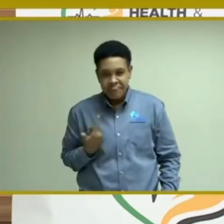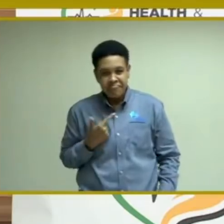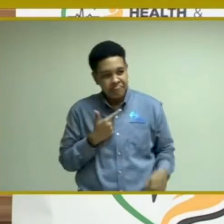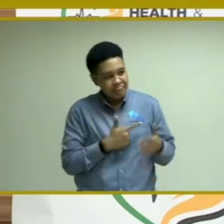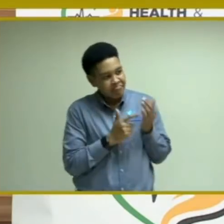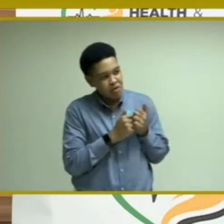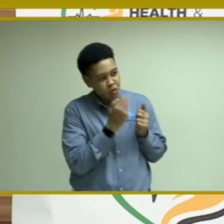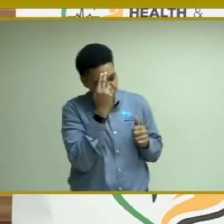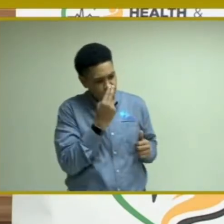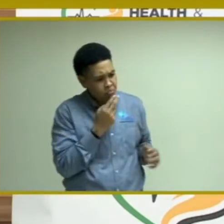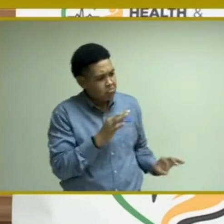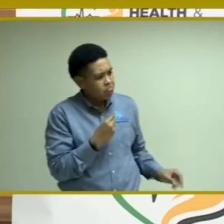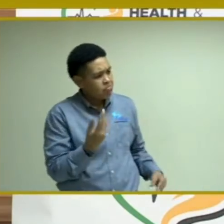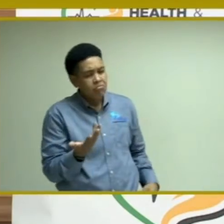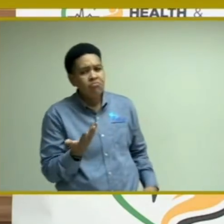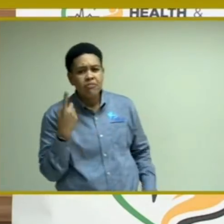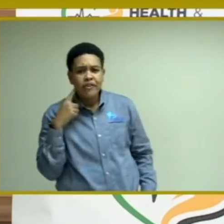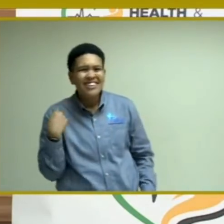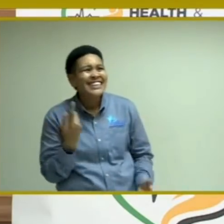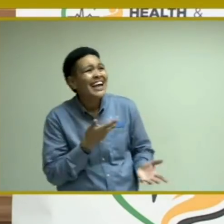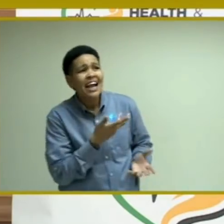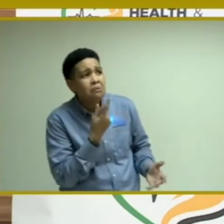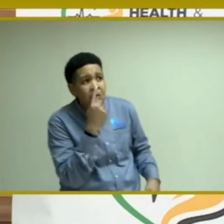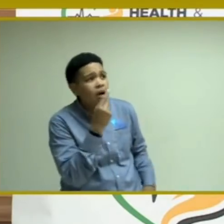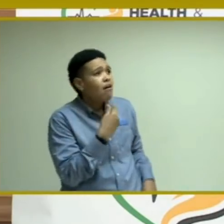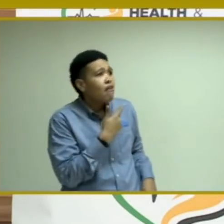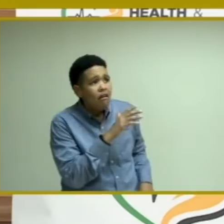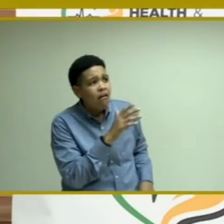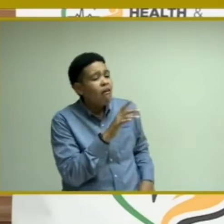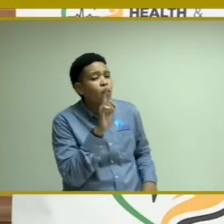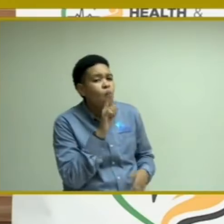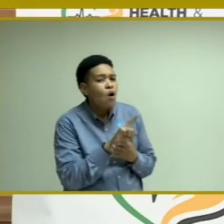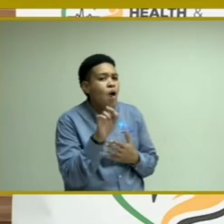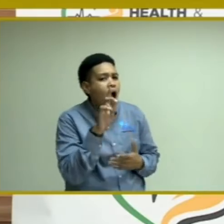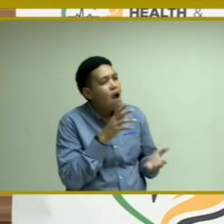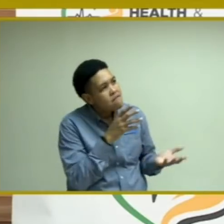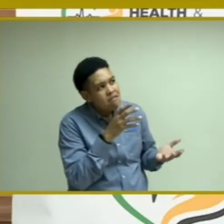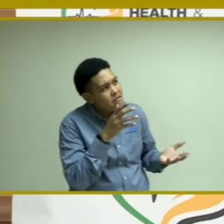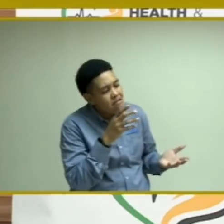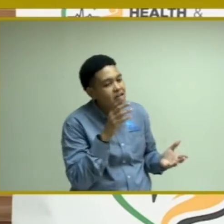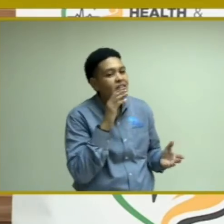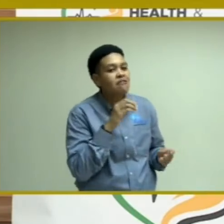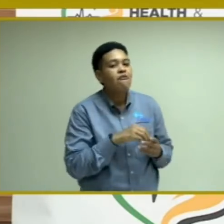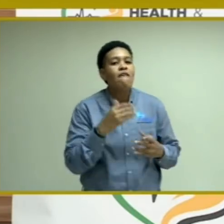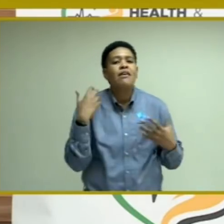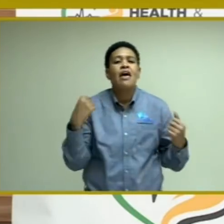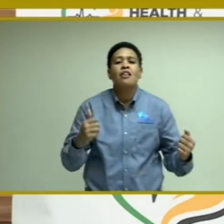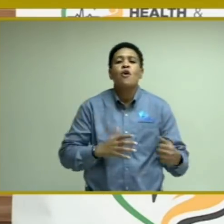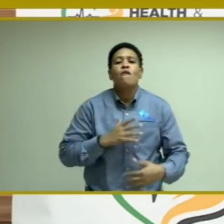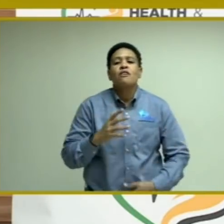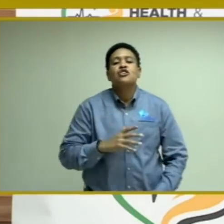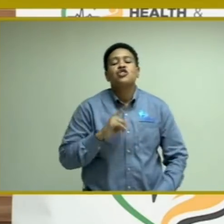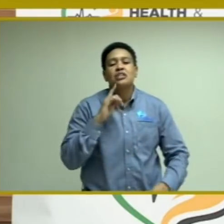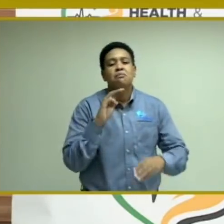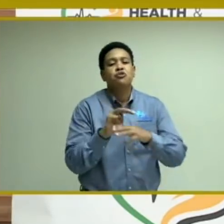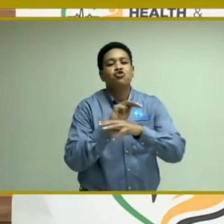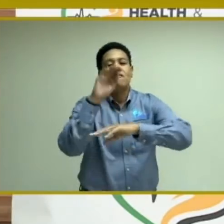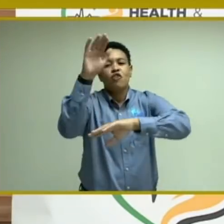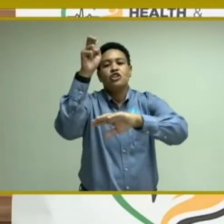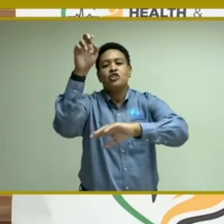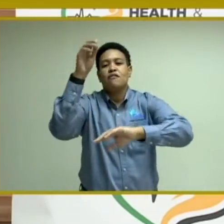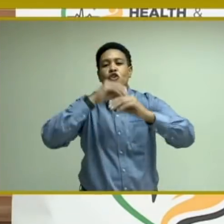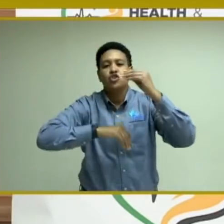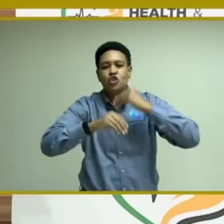country on for some time over the past, week and a half probably, involving the health officials, the Ministry of Foreign